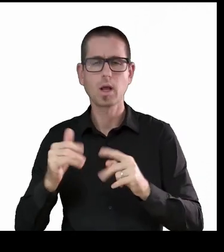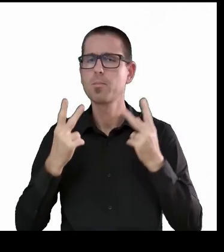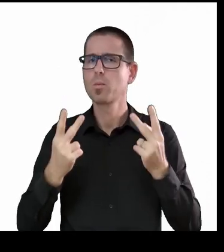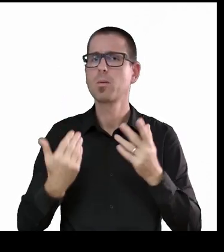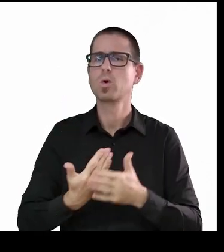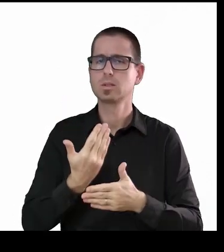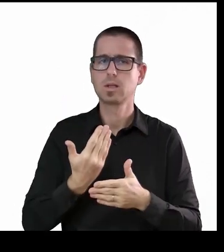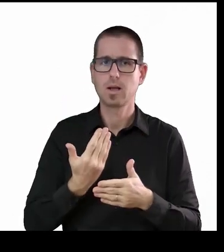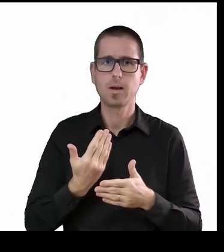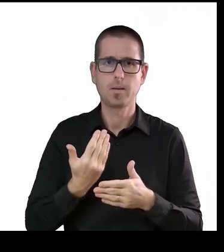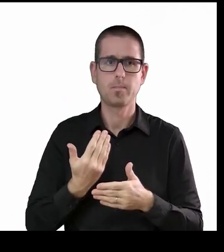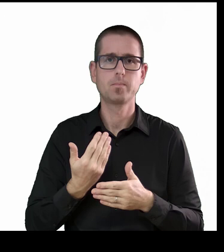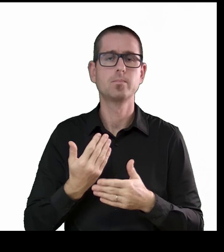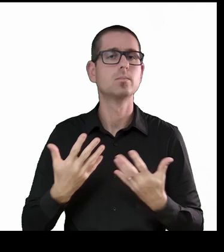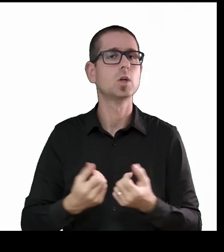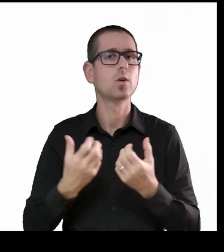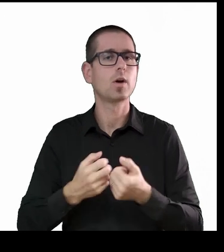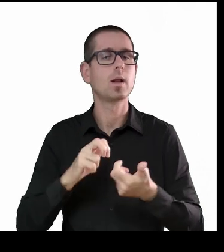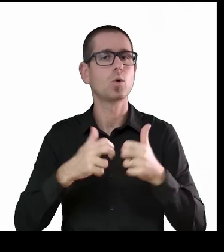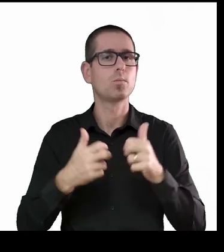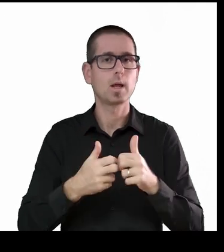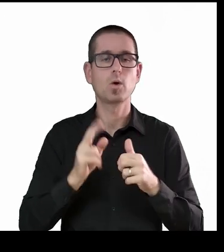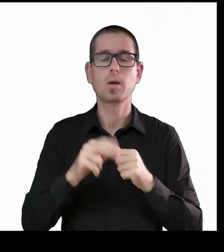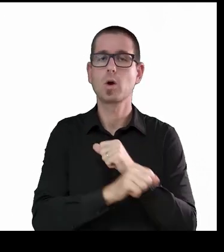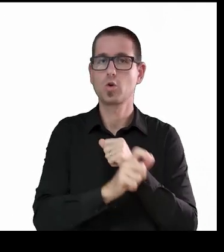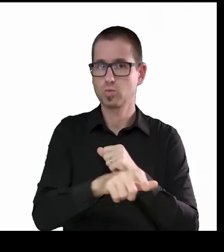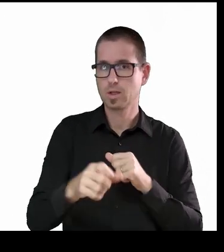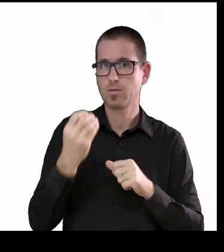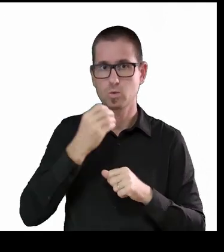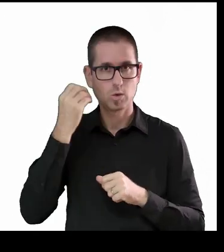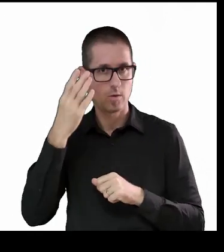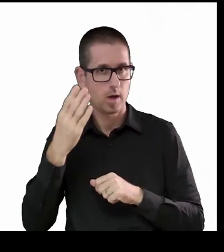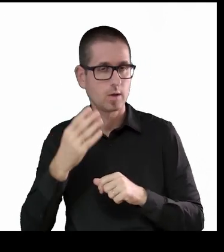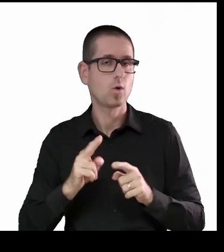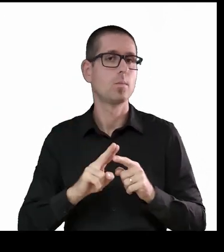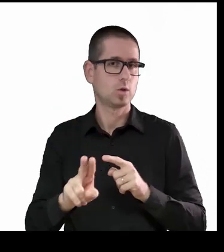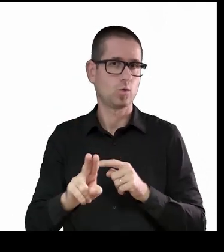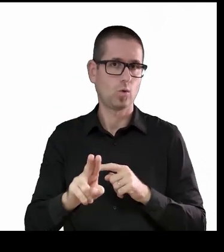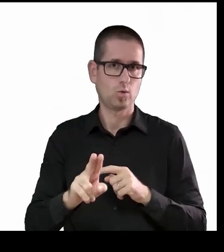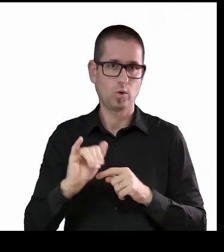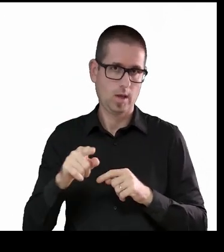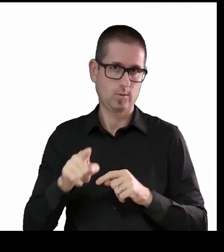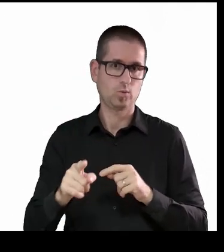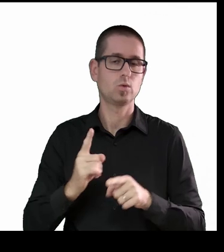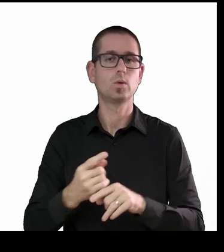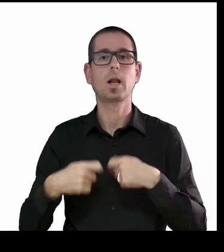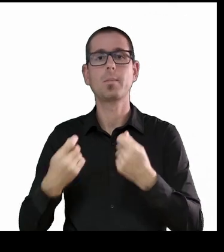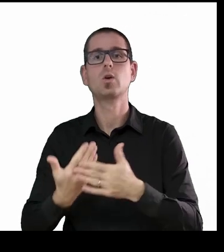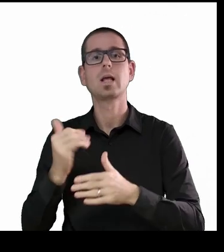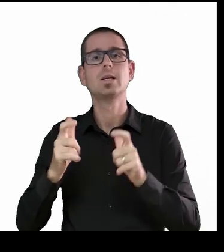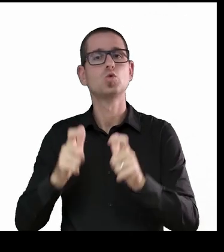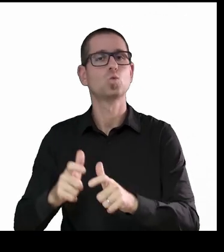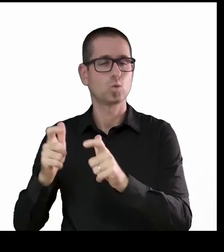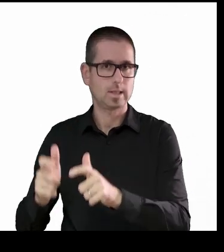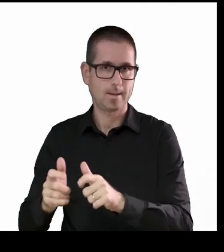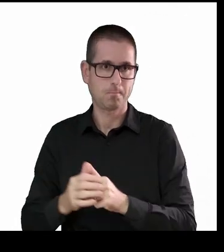the issue of inclusion of all students in digital education on the priority agenda for the institutions. Of course, it's a